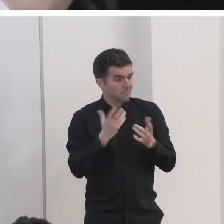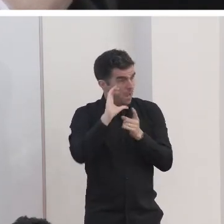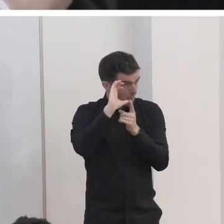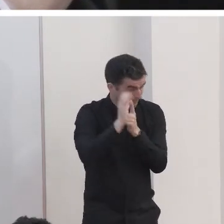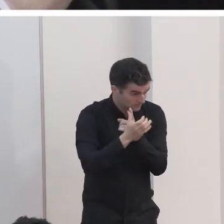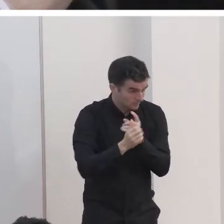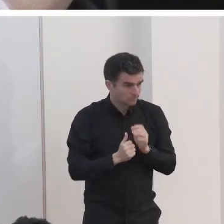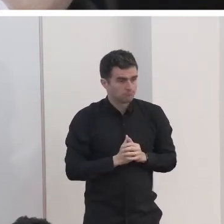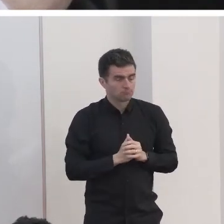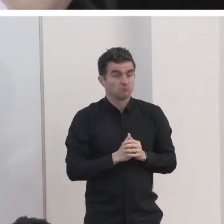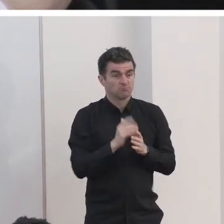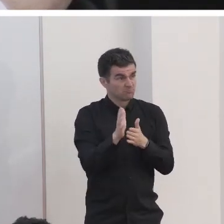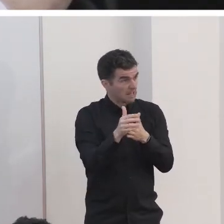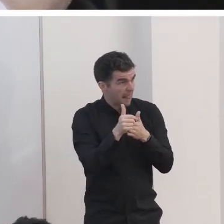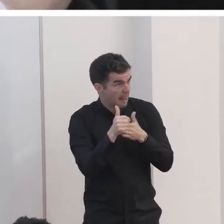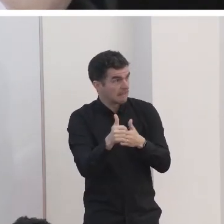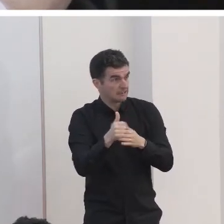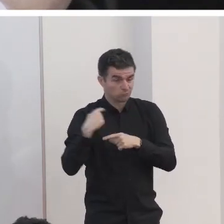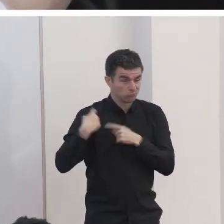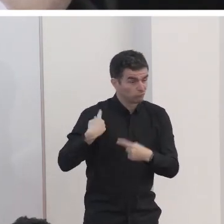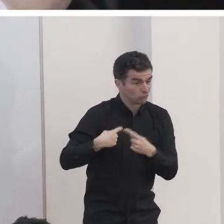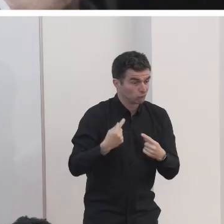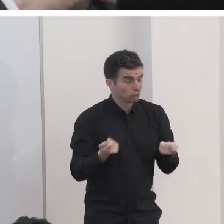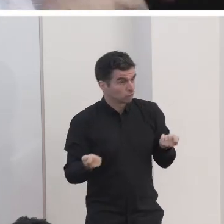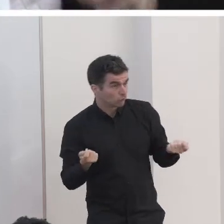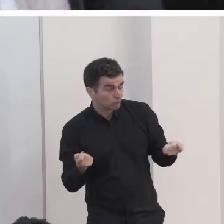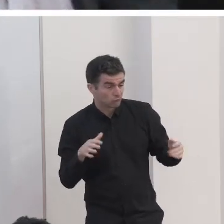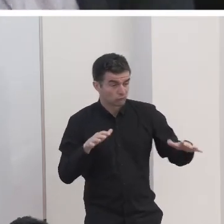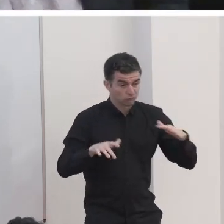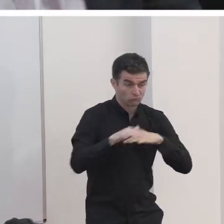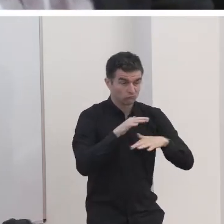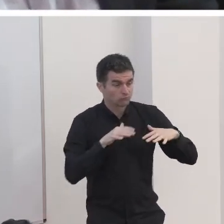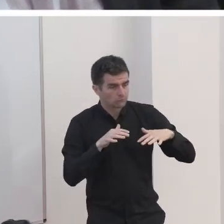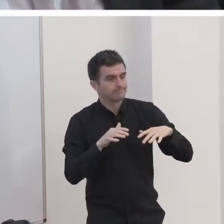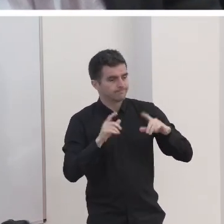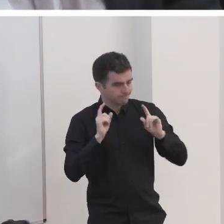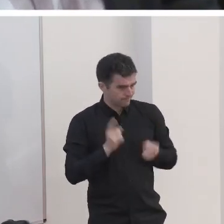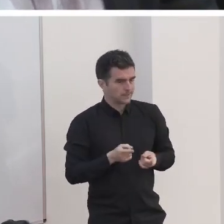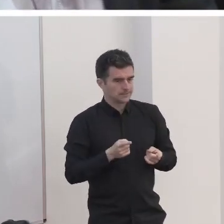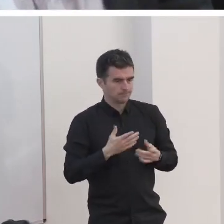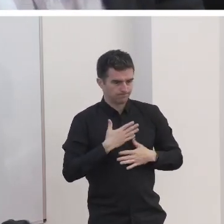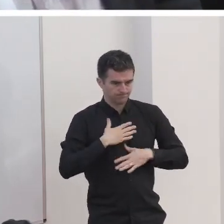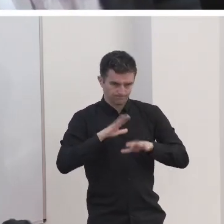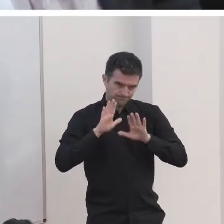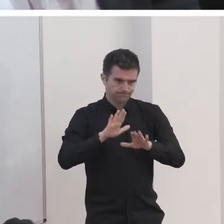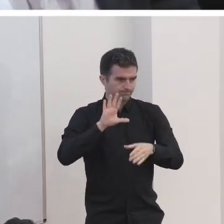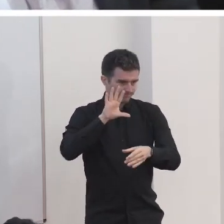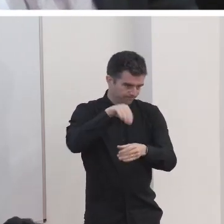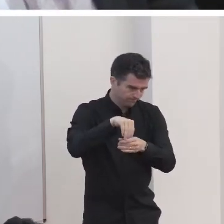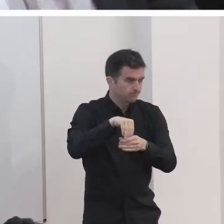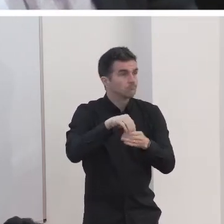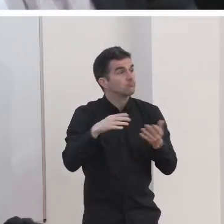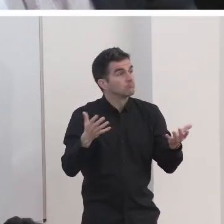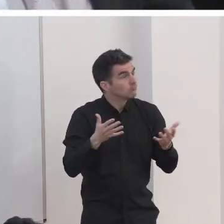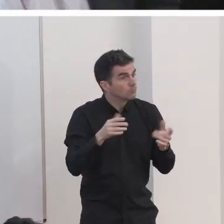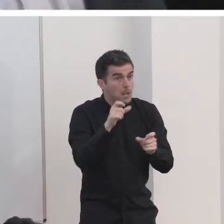solid space at that local level if you don't belong to their cultural society, you don't belong to their